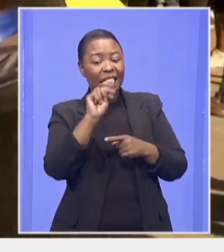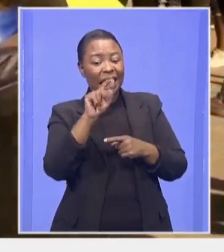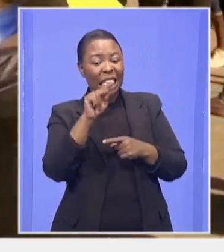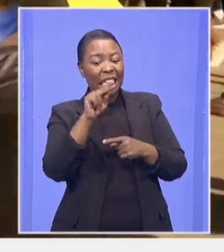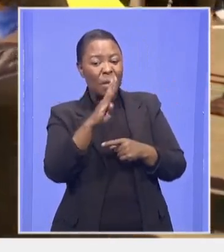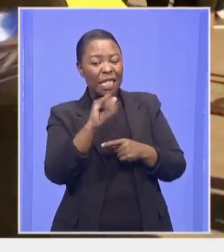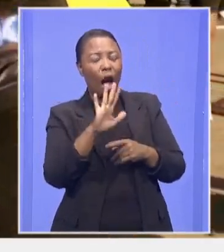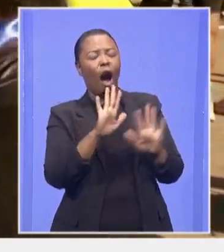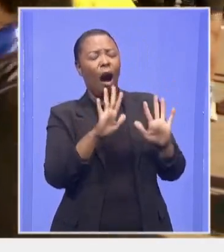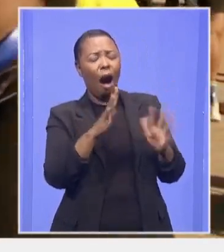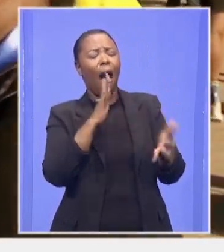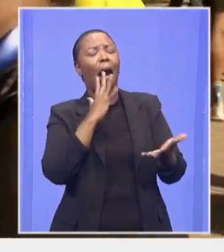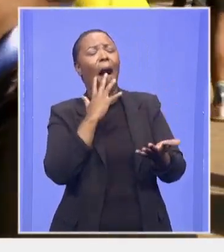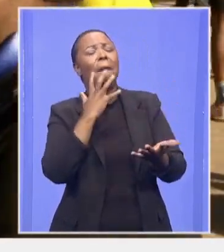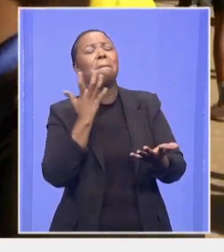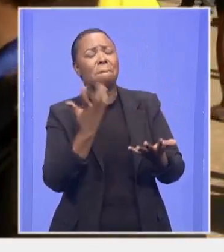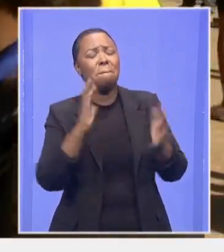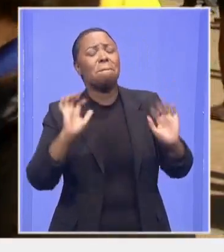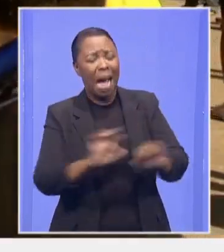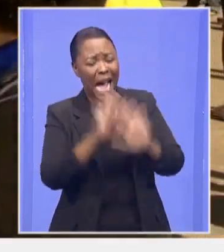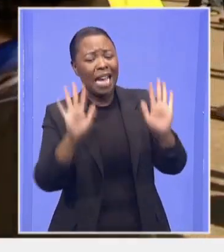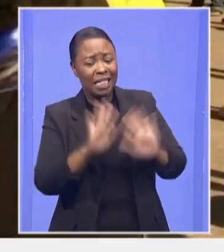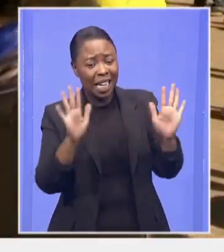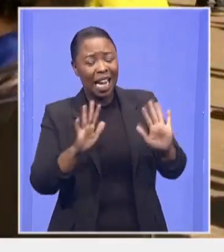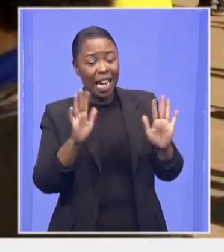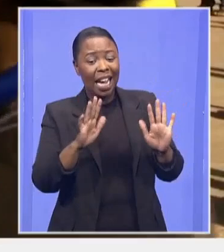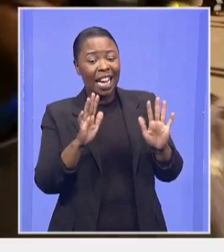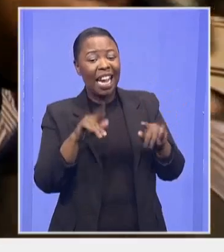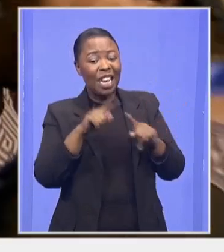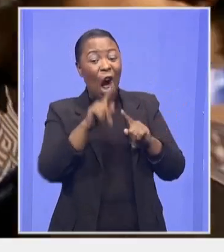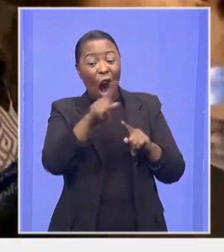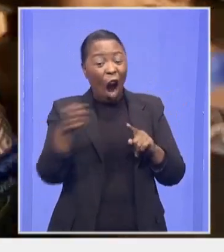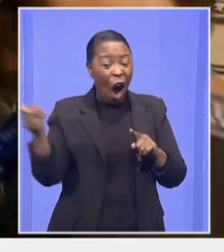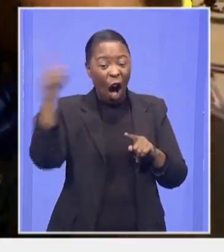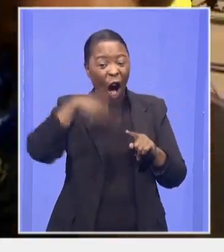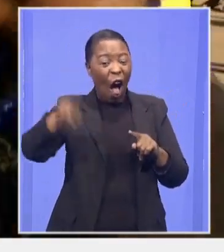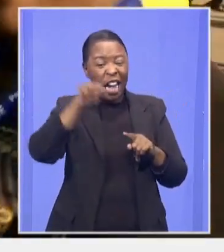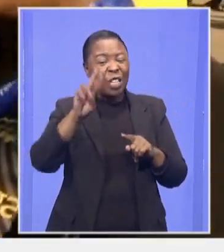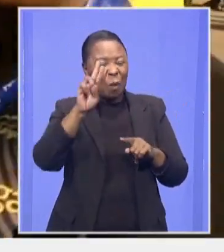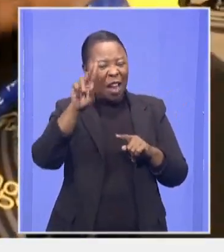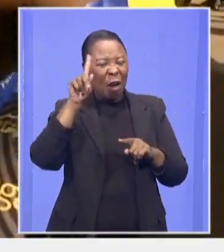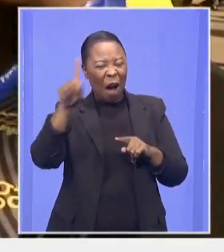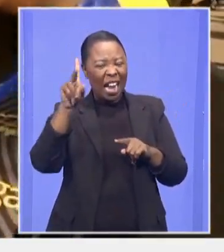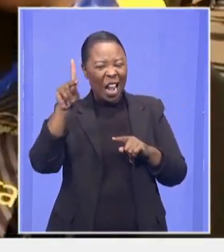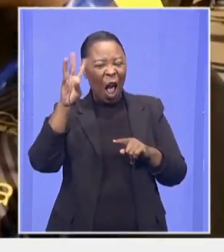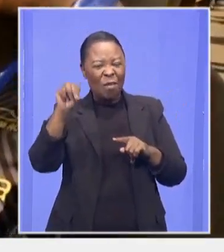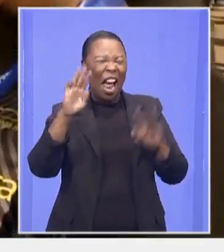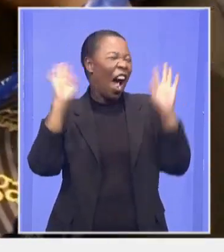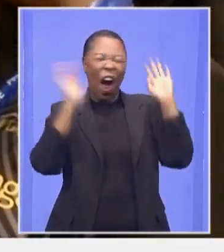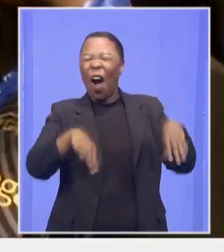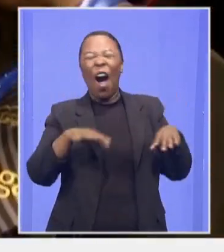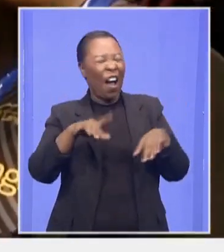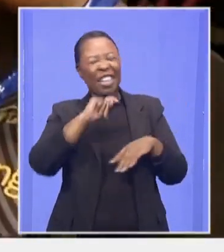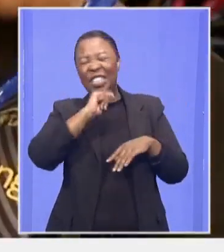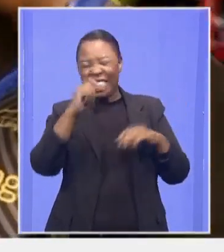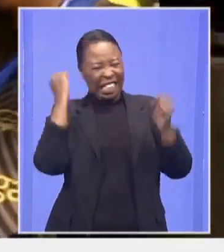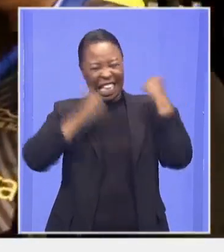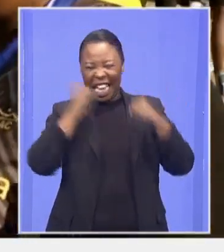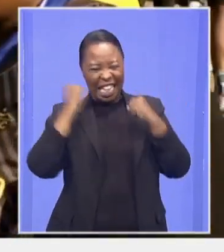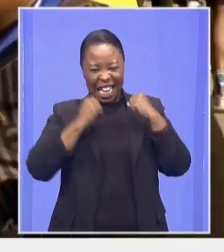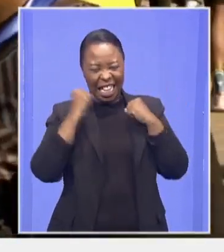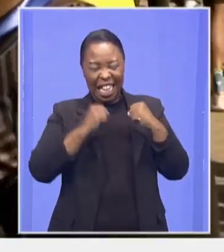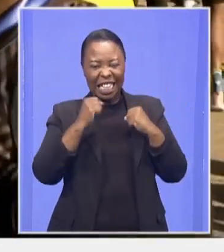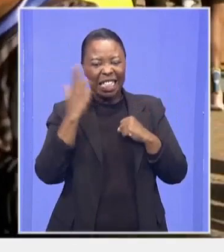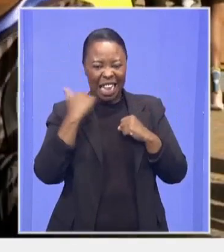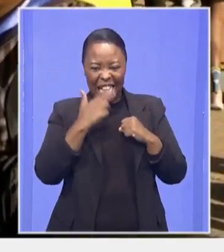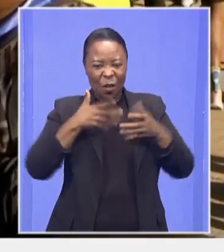quite amazing. She got a PB today, and all these guys were doing 21, but we got back into running. The vibe is still